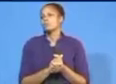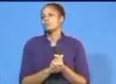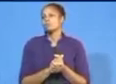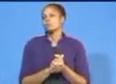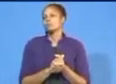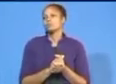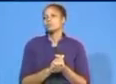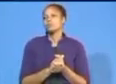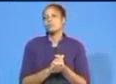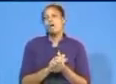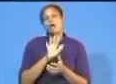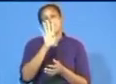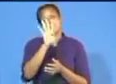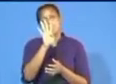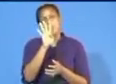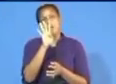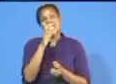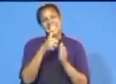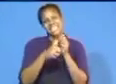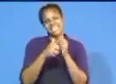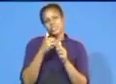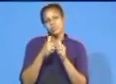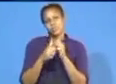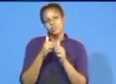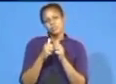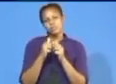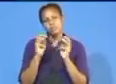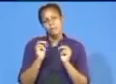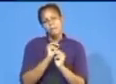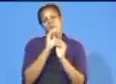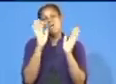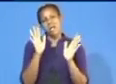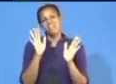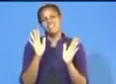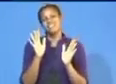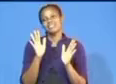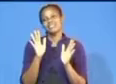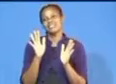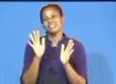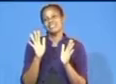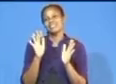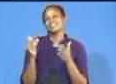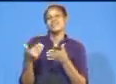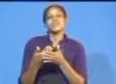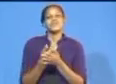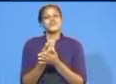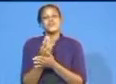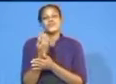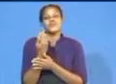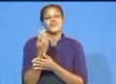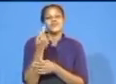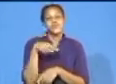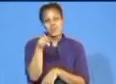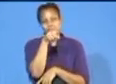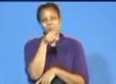four issues to a miraculous brand new you.